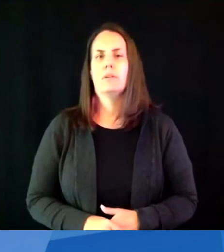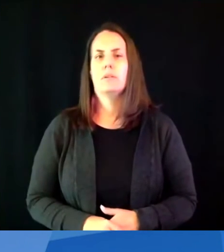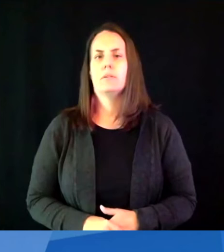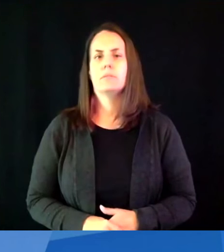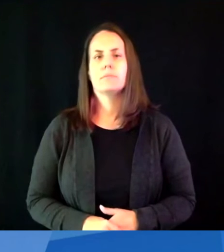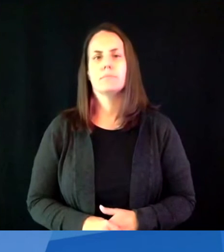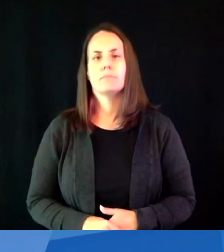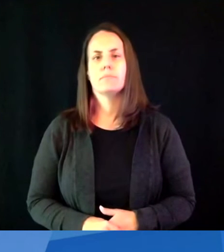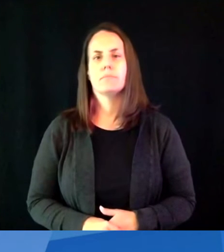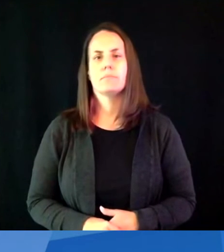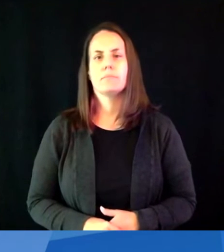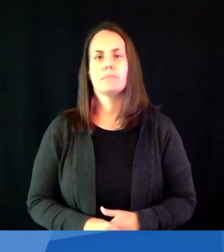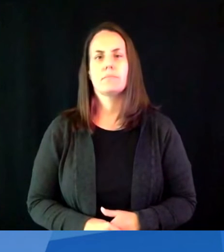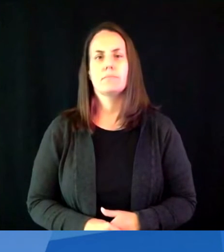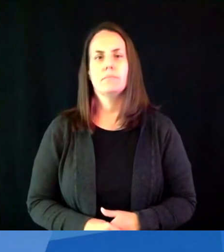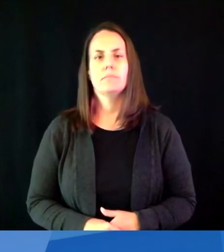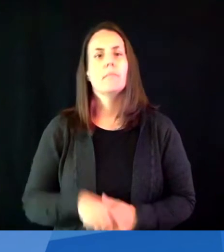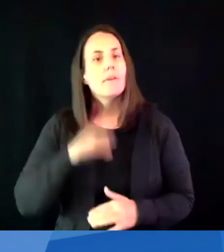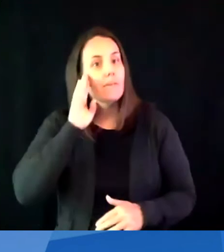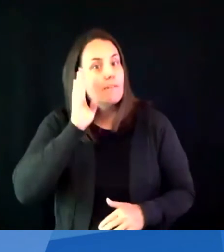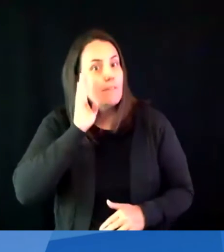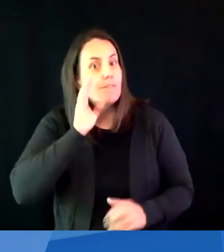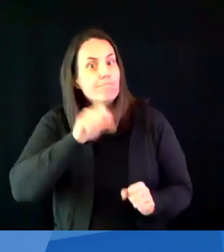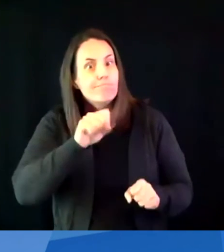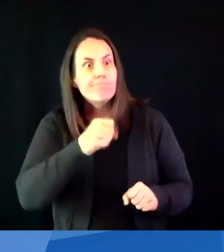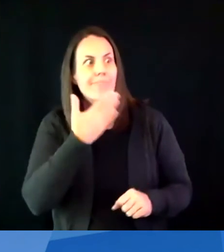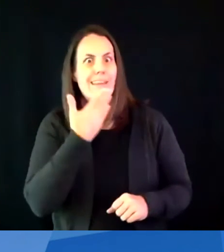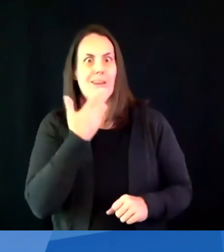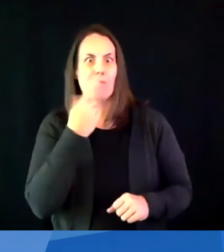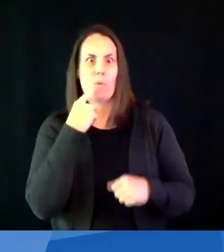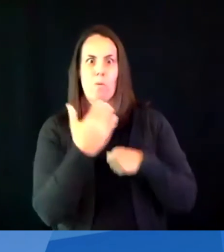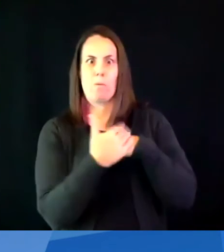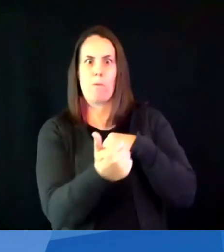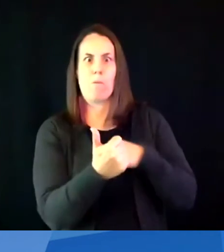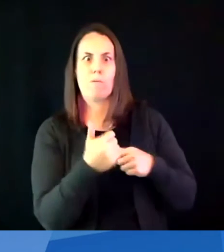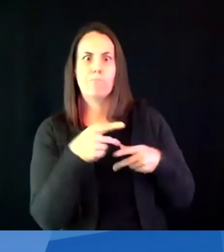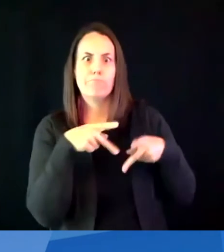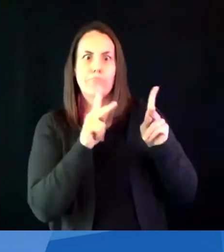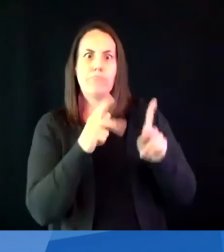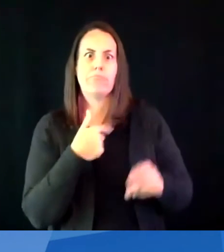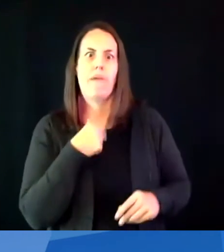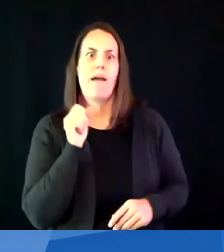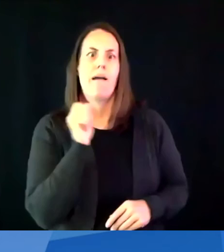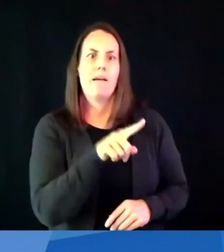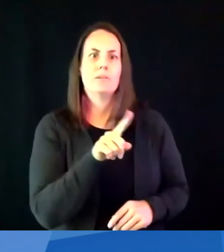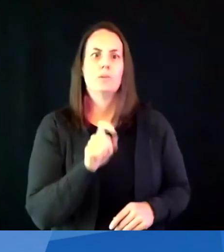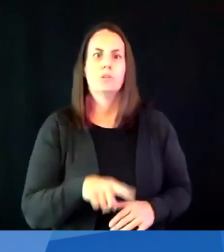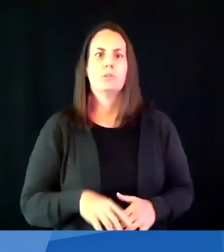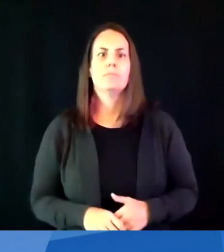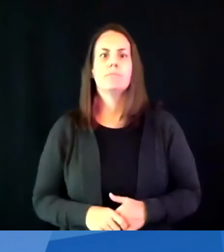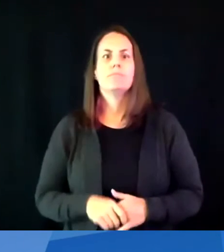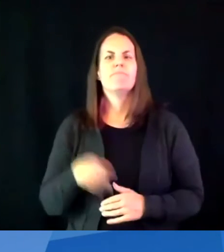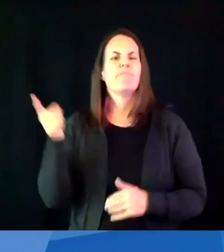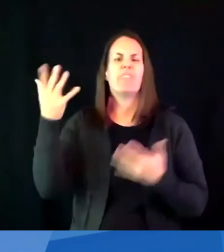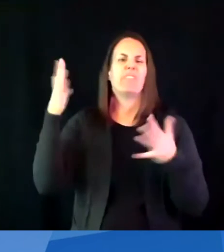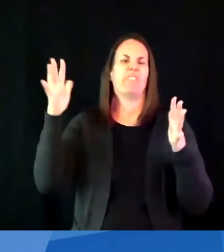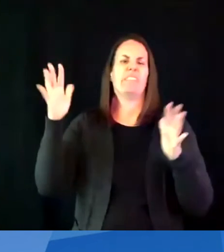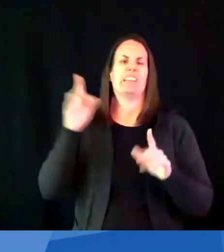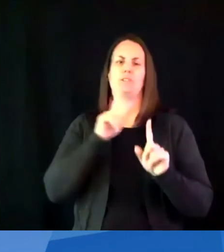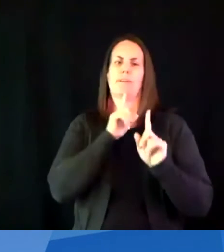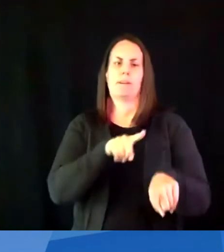Hi, thank you for circling back around. So my question was answered, just clarifying